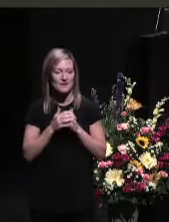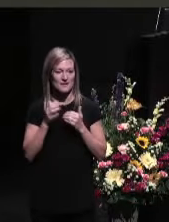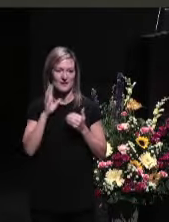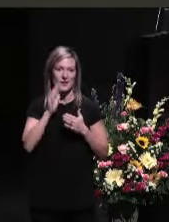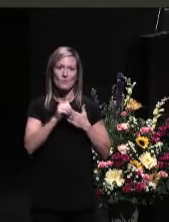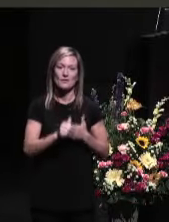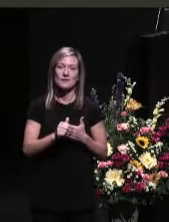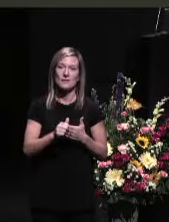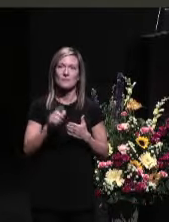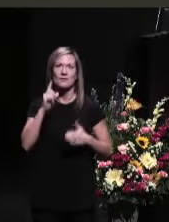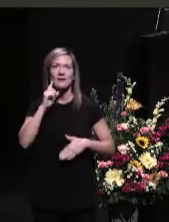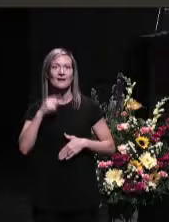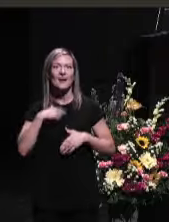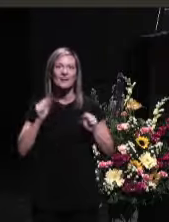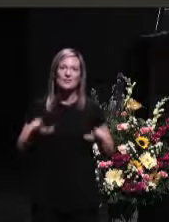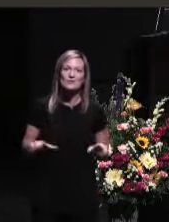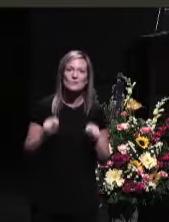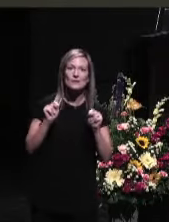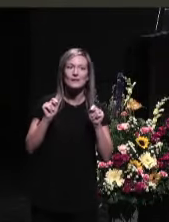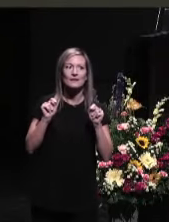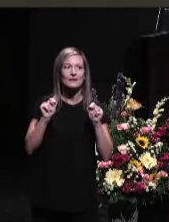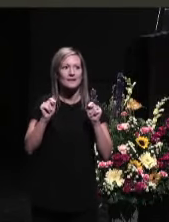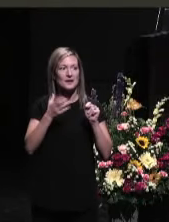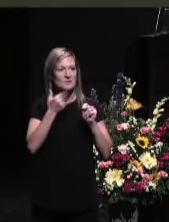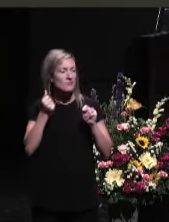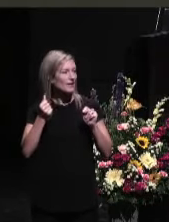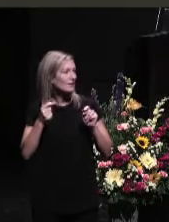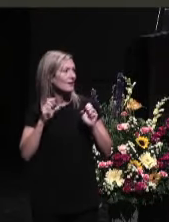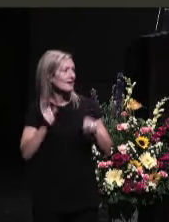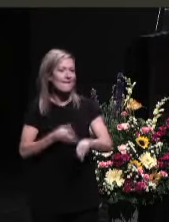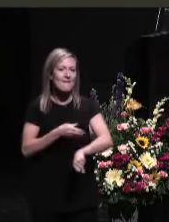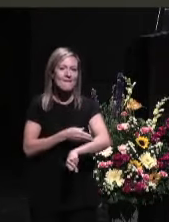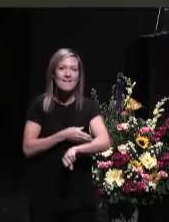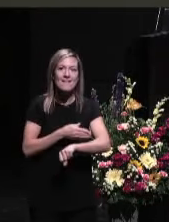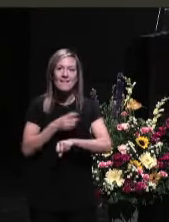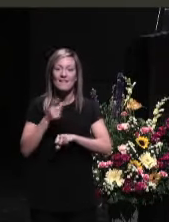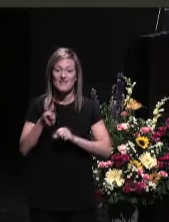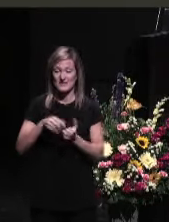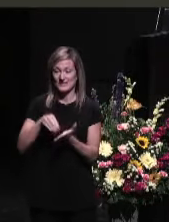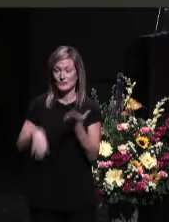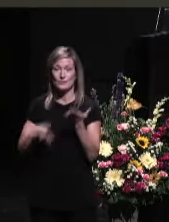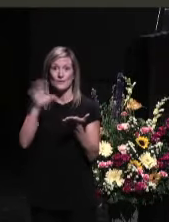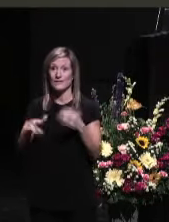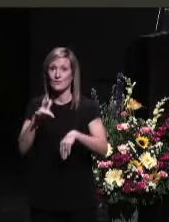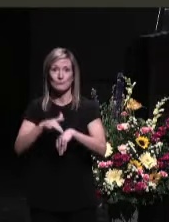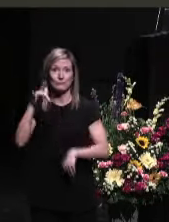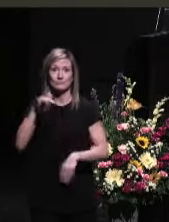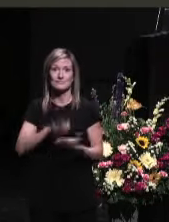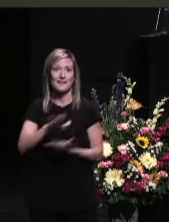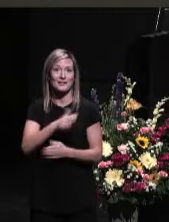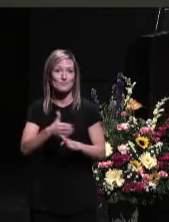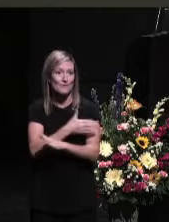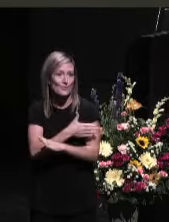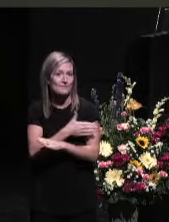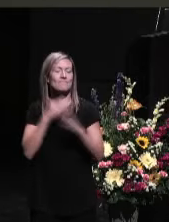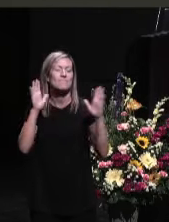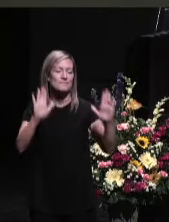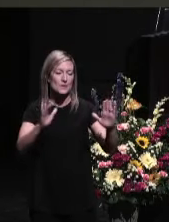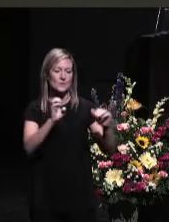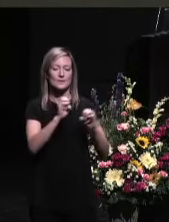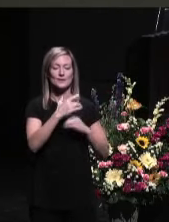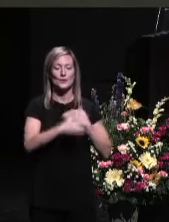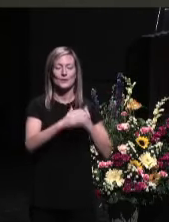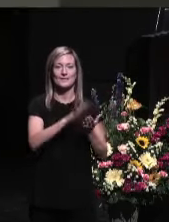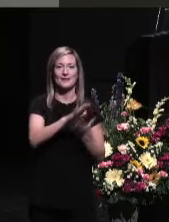go, with the majority of these students never having been on a college campus before. So this is the early college program. The second bucket is